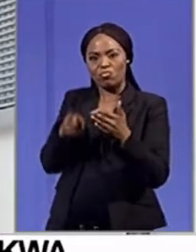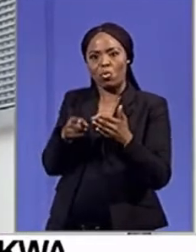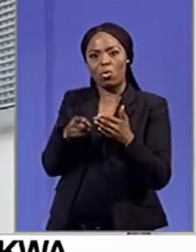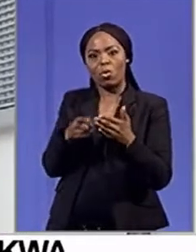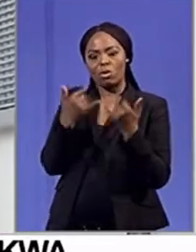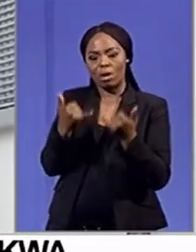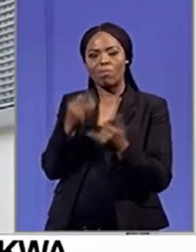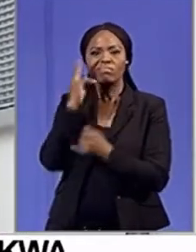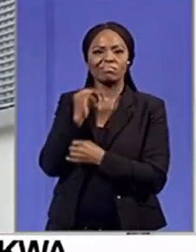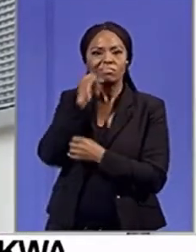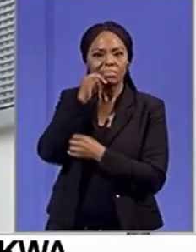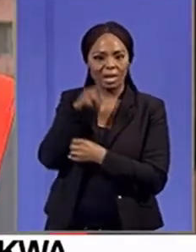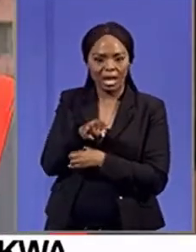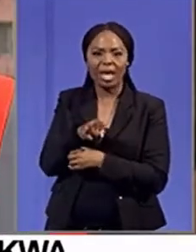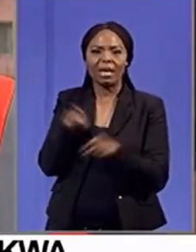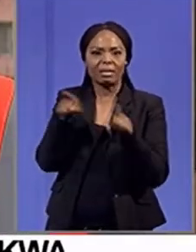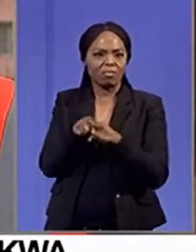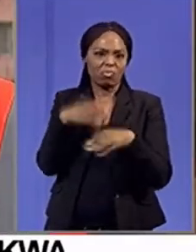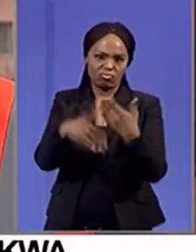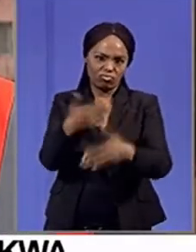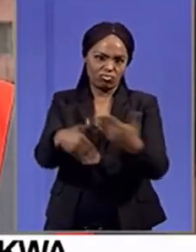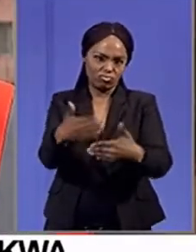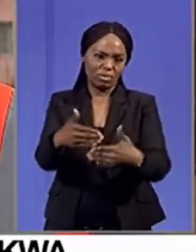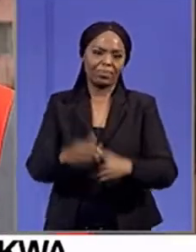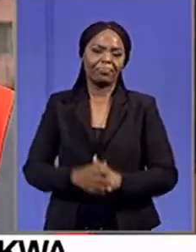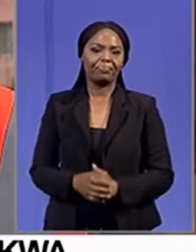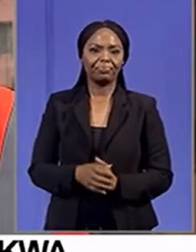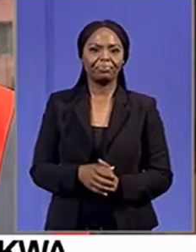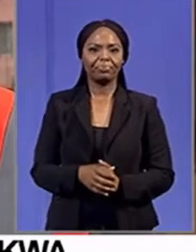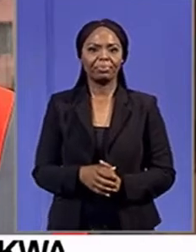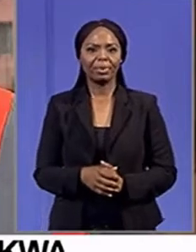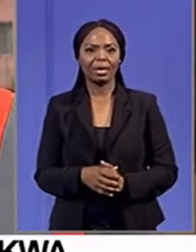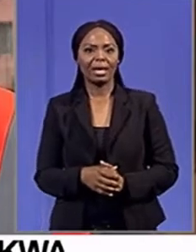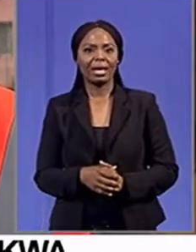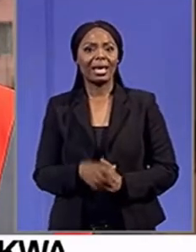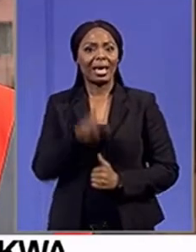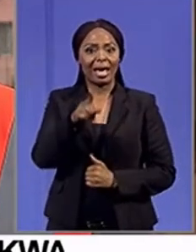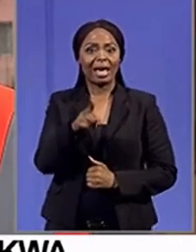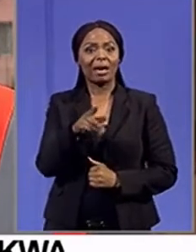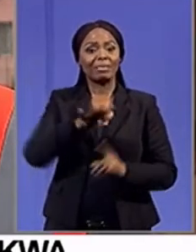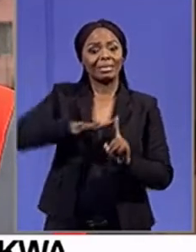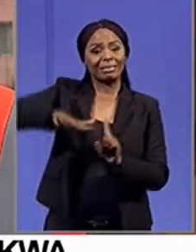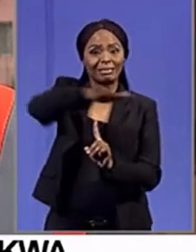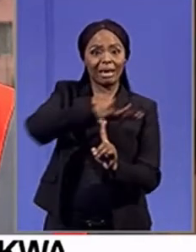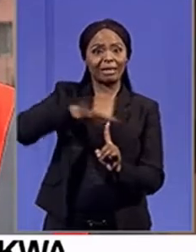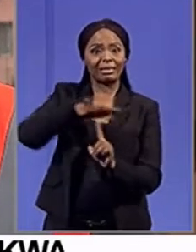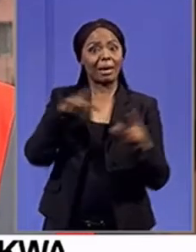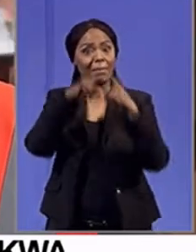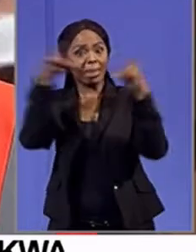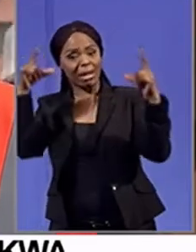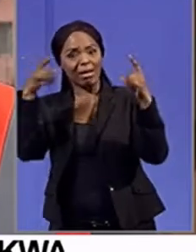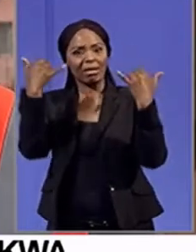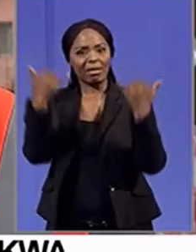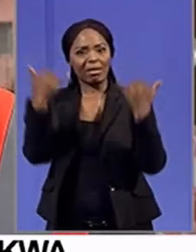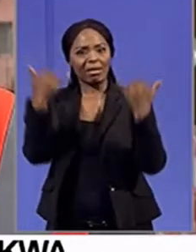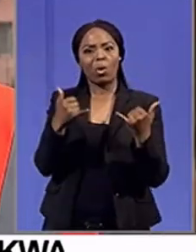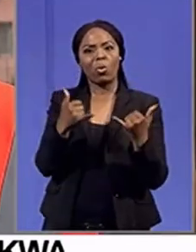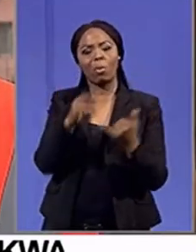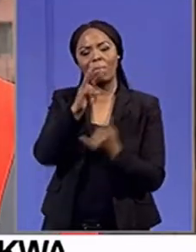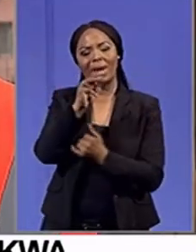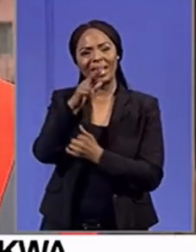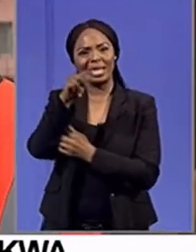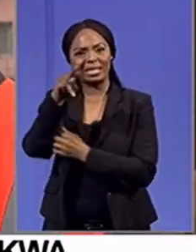di tswela pele. All our facilities, especially the major facilities in terms of our oxygen reserves,